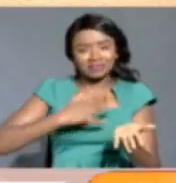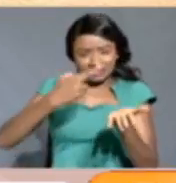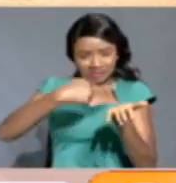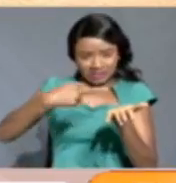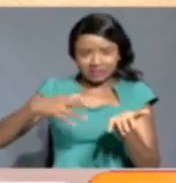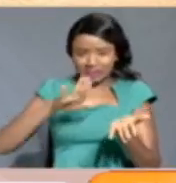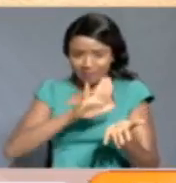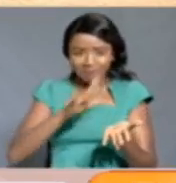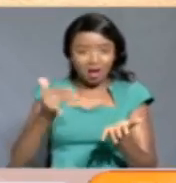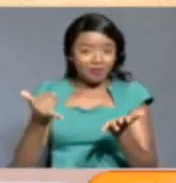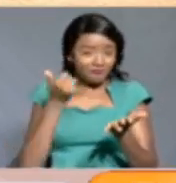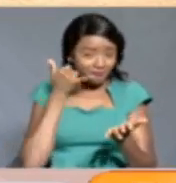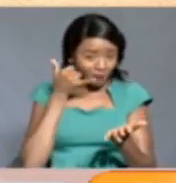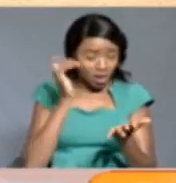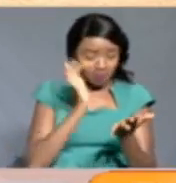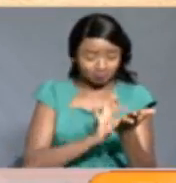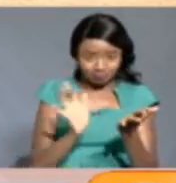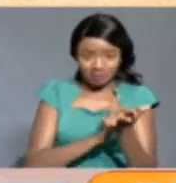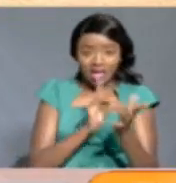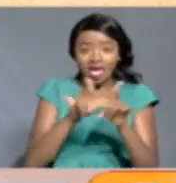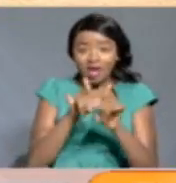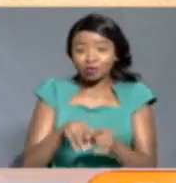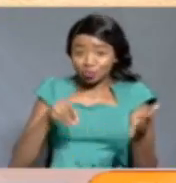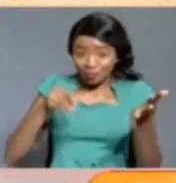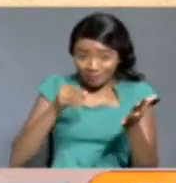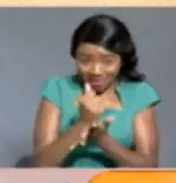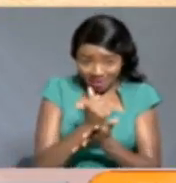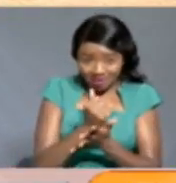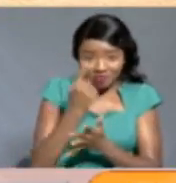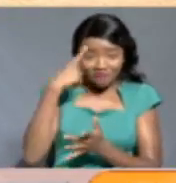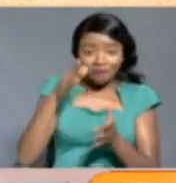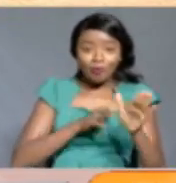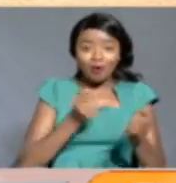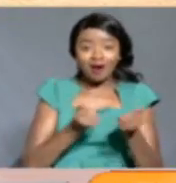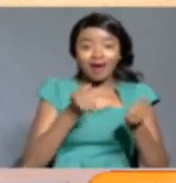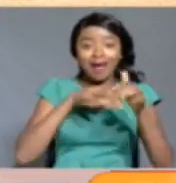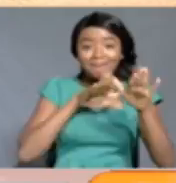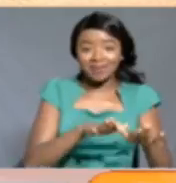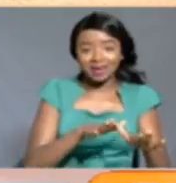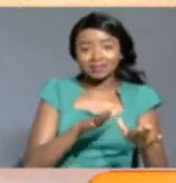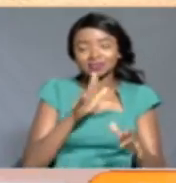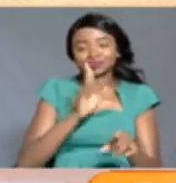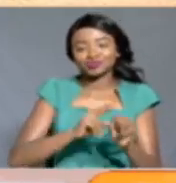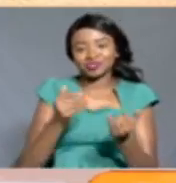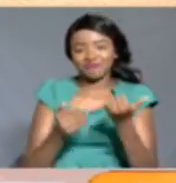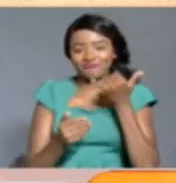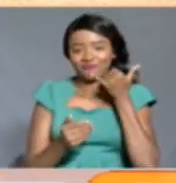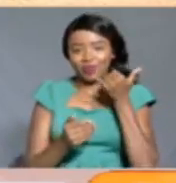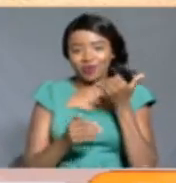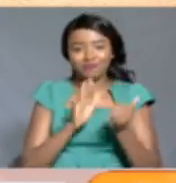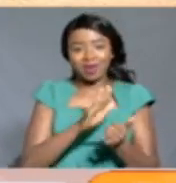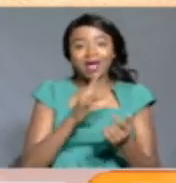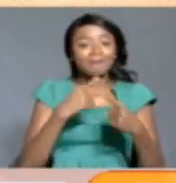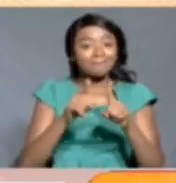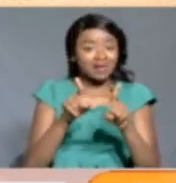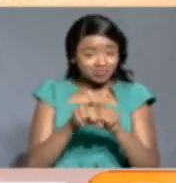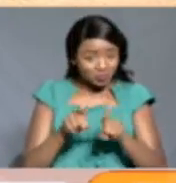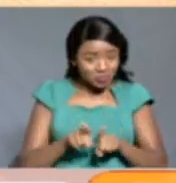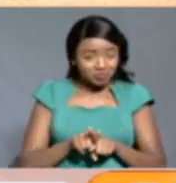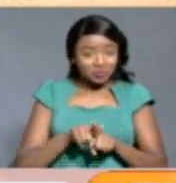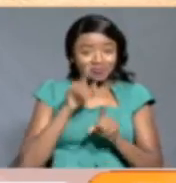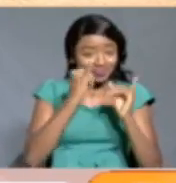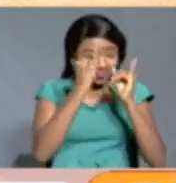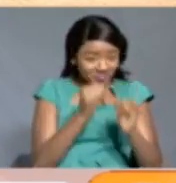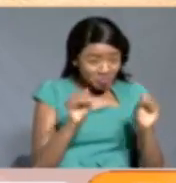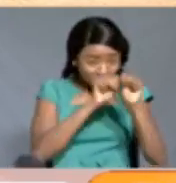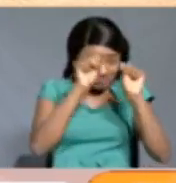using their phones and pay for parking using mobile money transfers. But as Francis Mtalaki reports, under the new